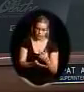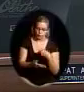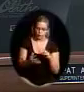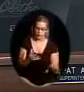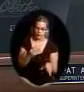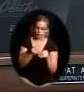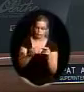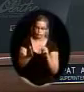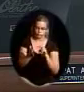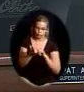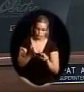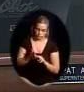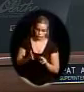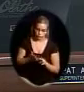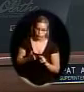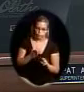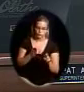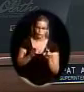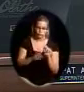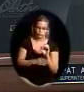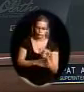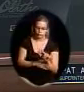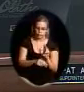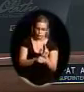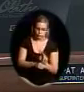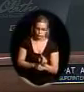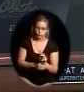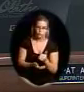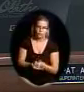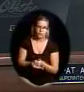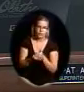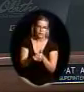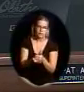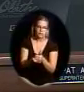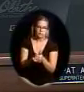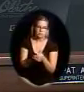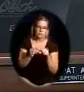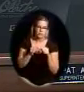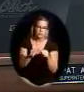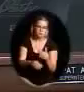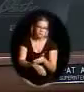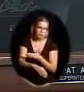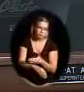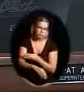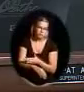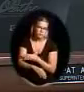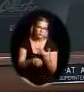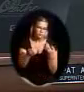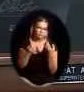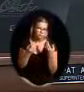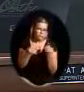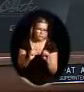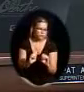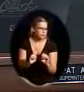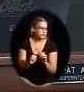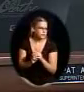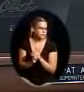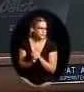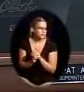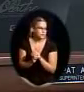research-based tool that's being used to help in our continuous improvement efforts